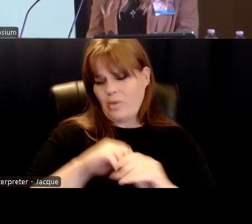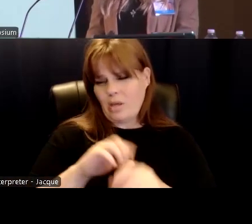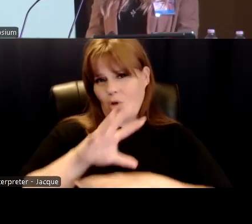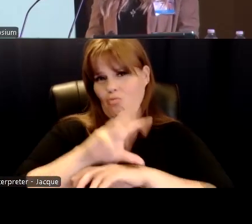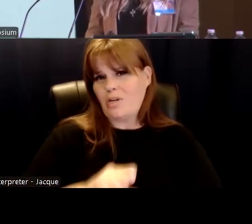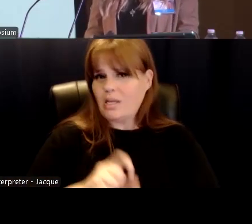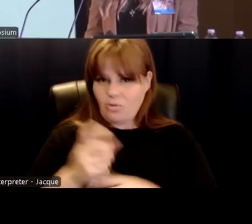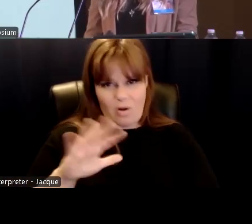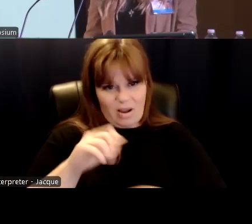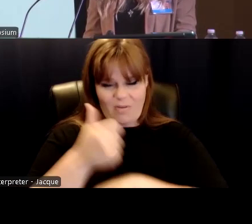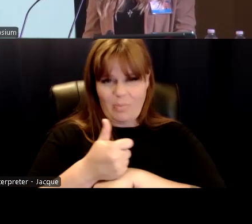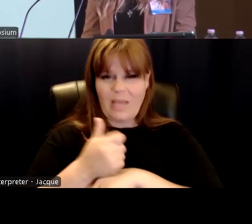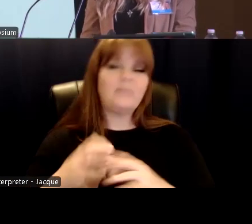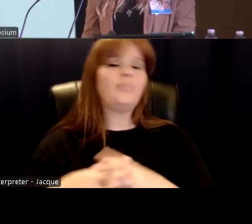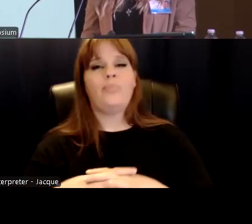in place.